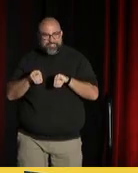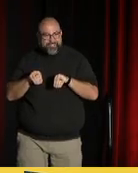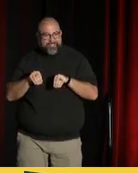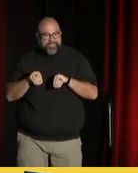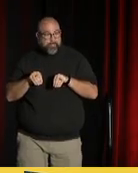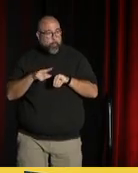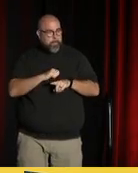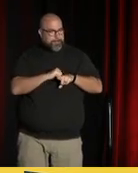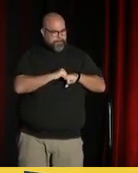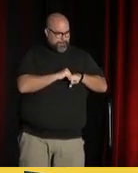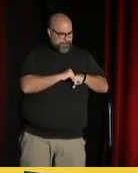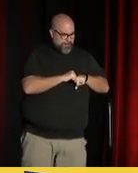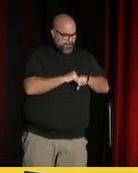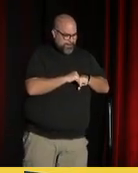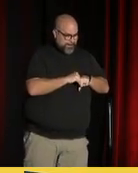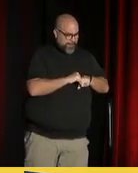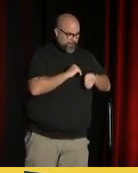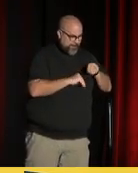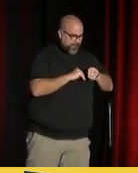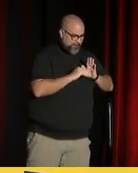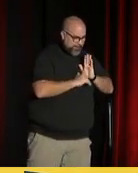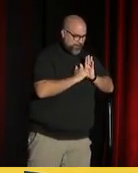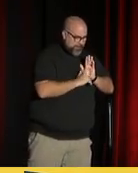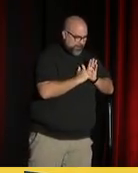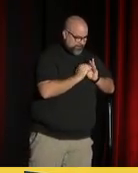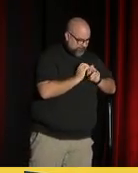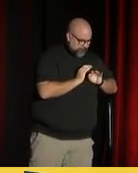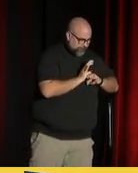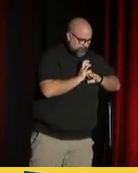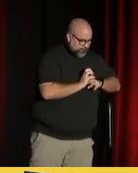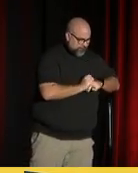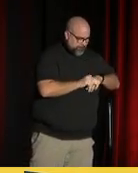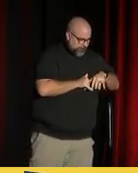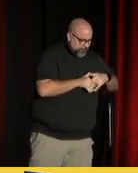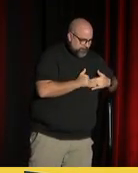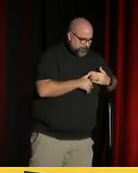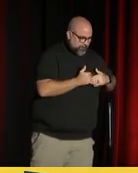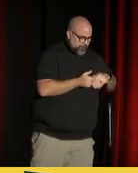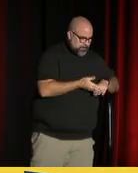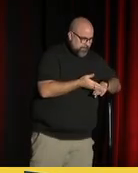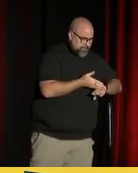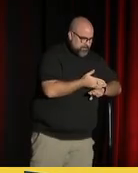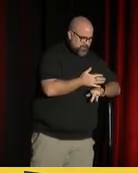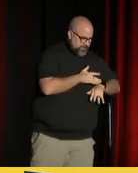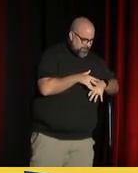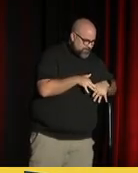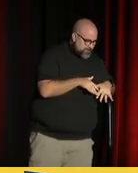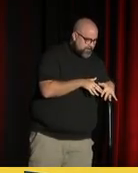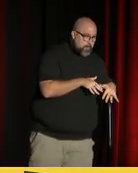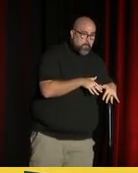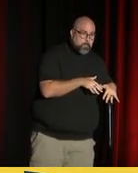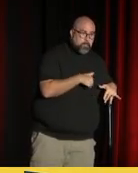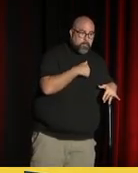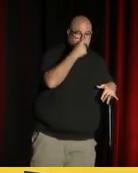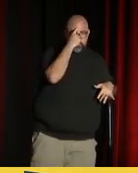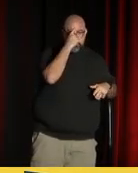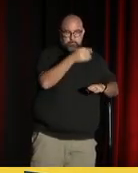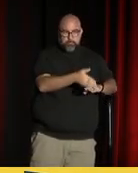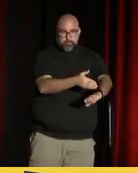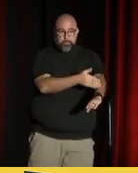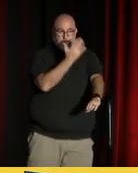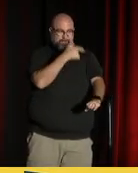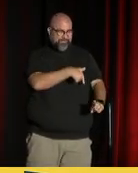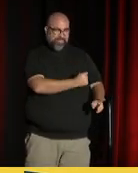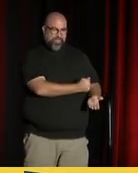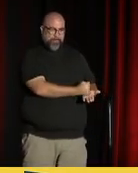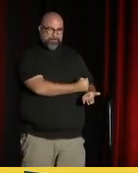was working on those magic tricks over and over and over again. And every time he was working on the magic, he was doing his therapy.